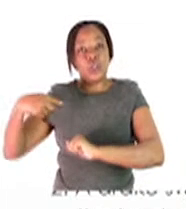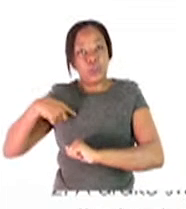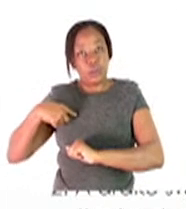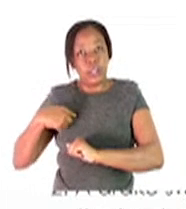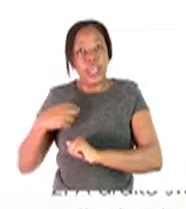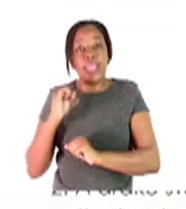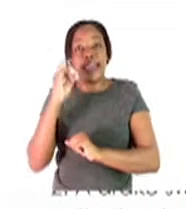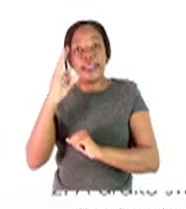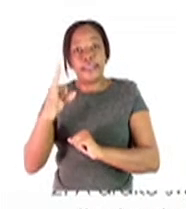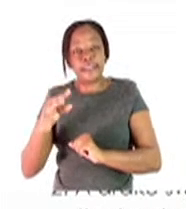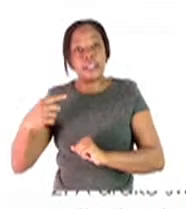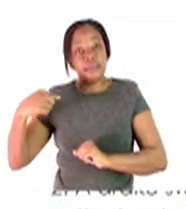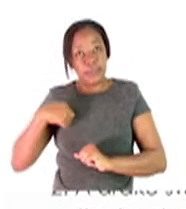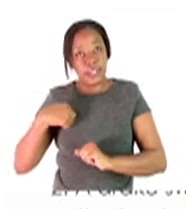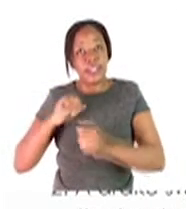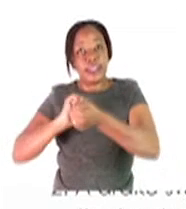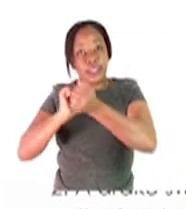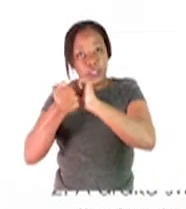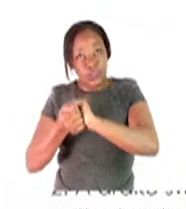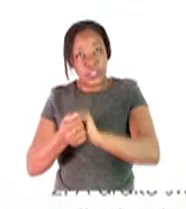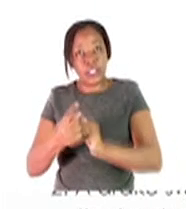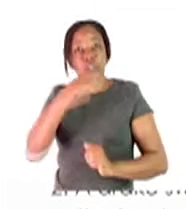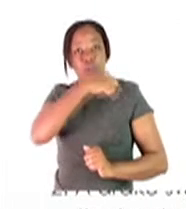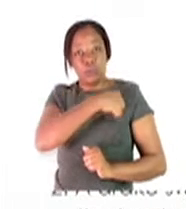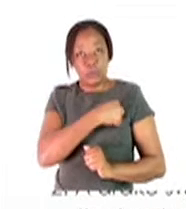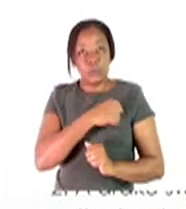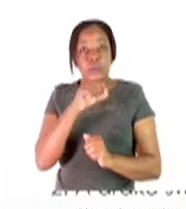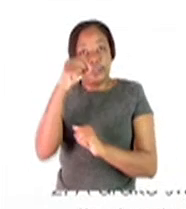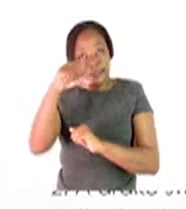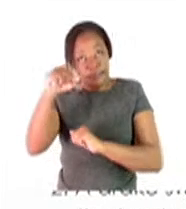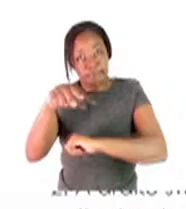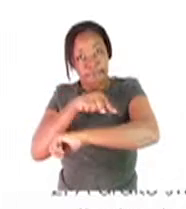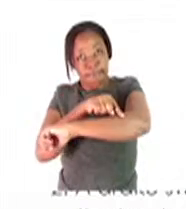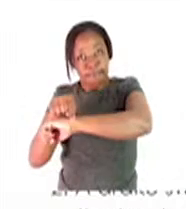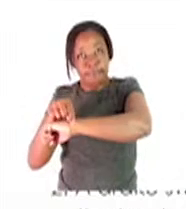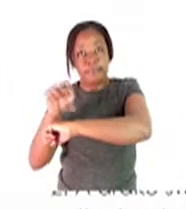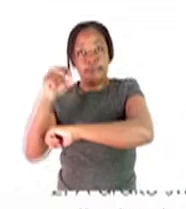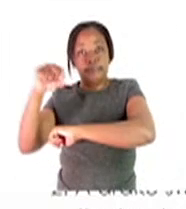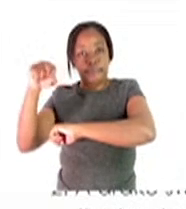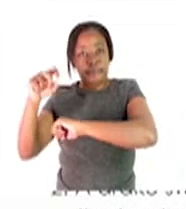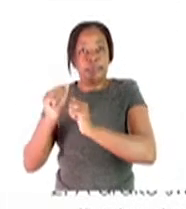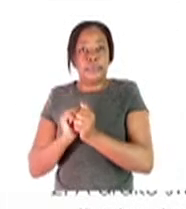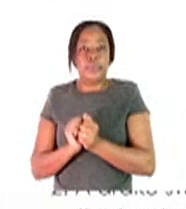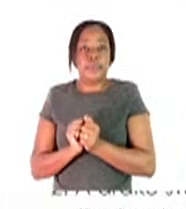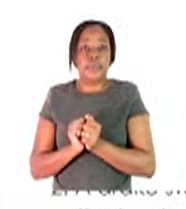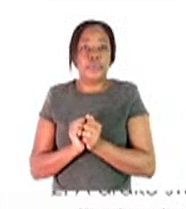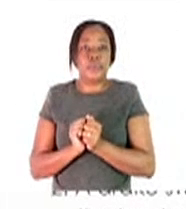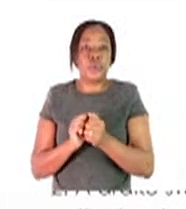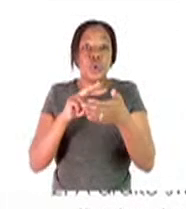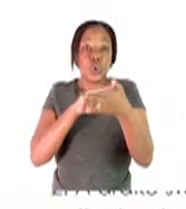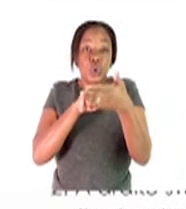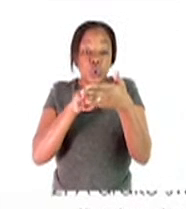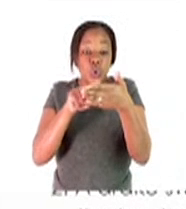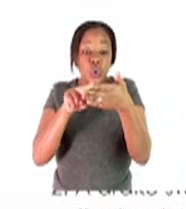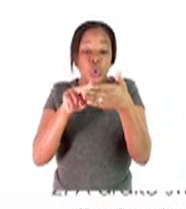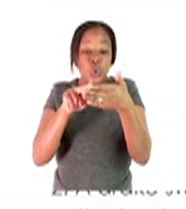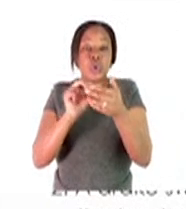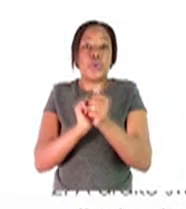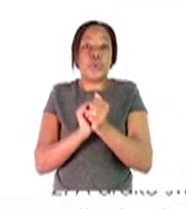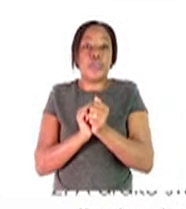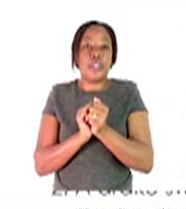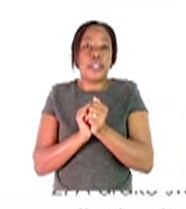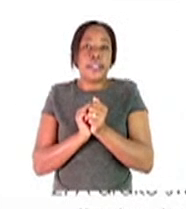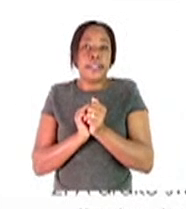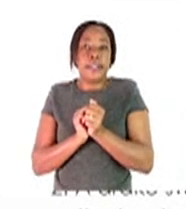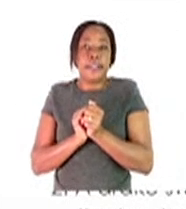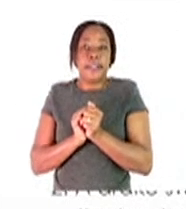just check the words which are in bold. Mr. Brown keeps 10 pigs, 2 bulls, and